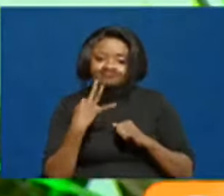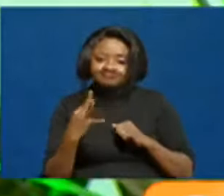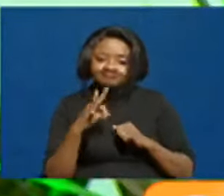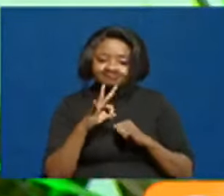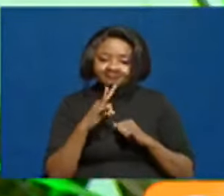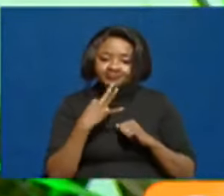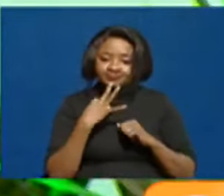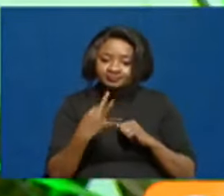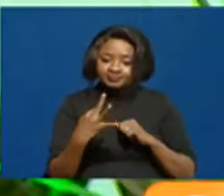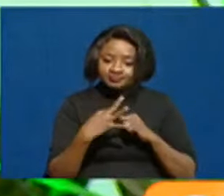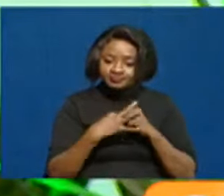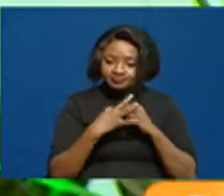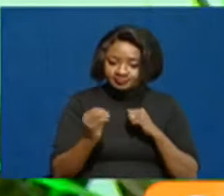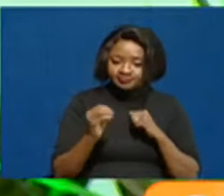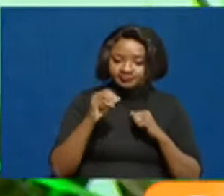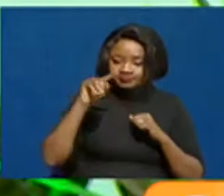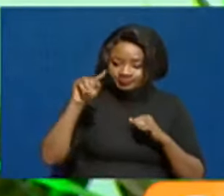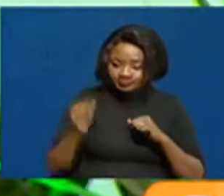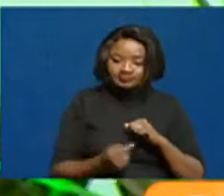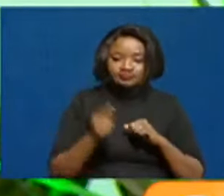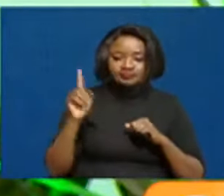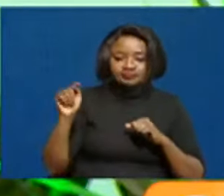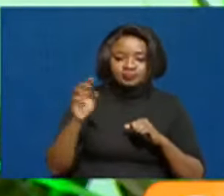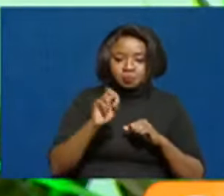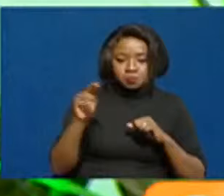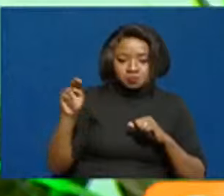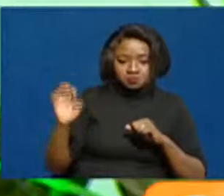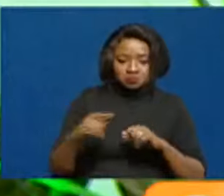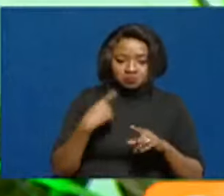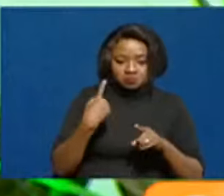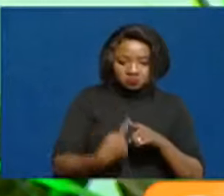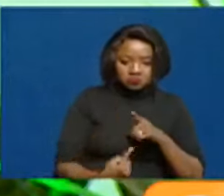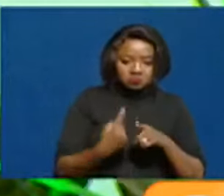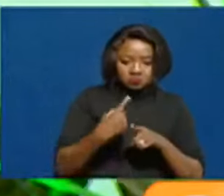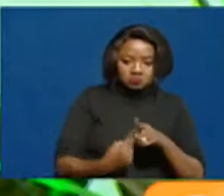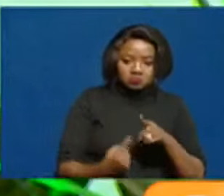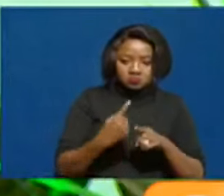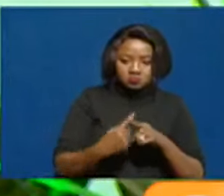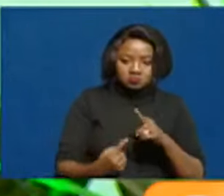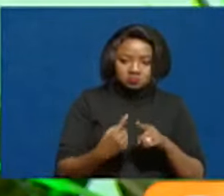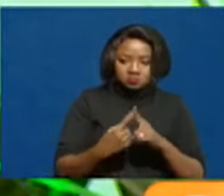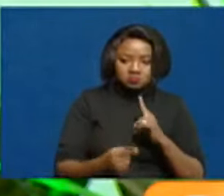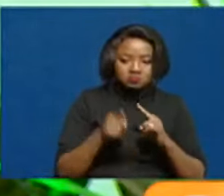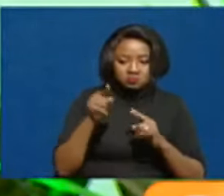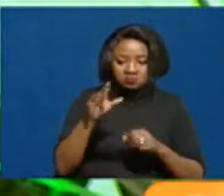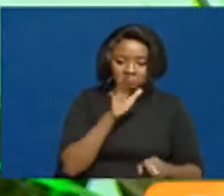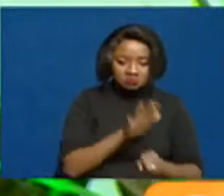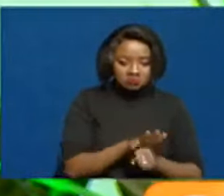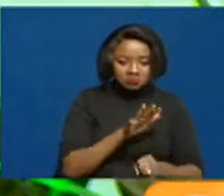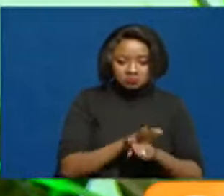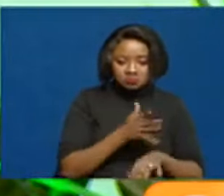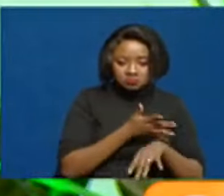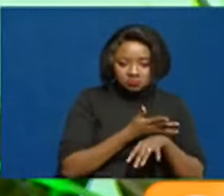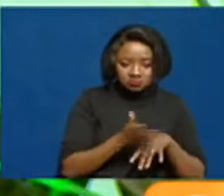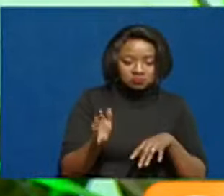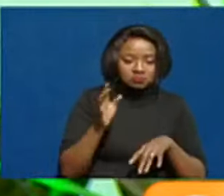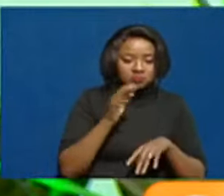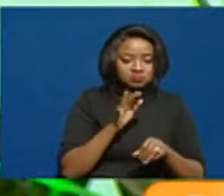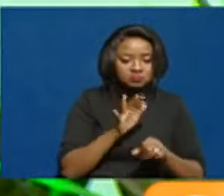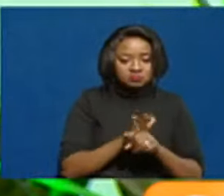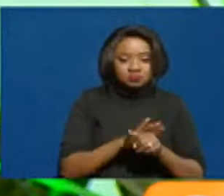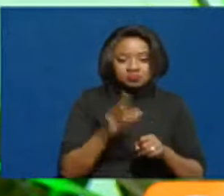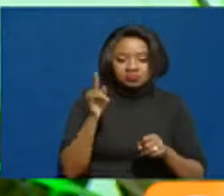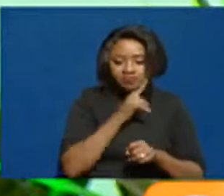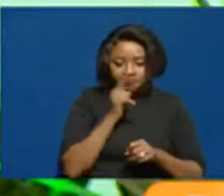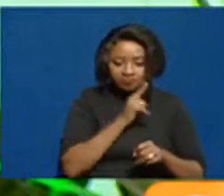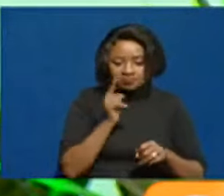380,000 metric tons per year. And so this is very, very much a threat if